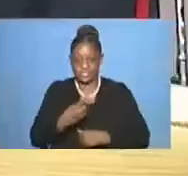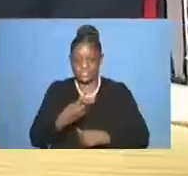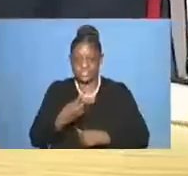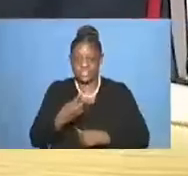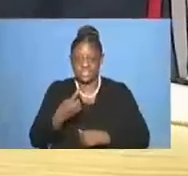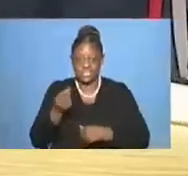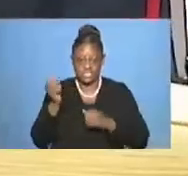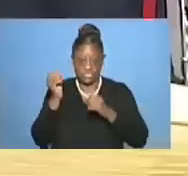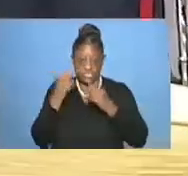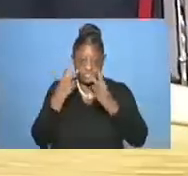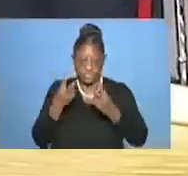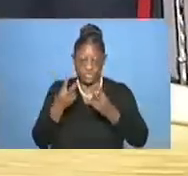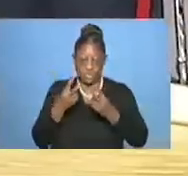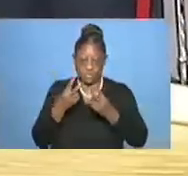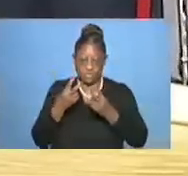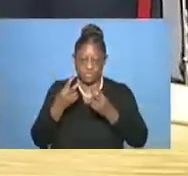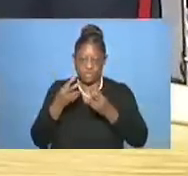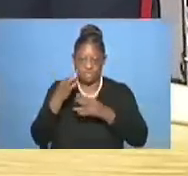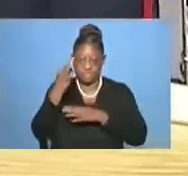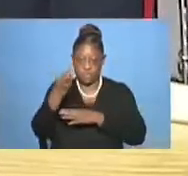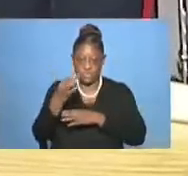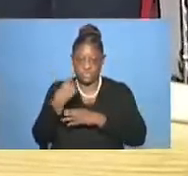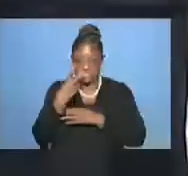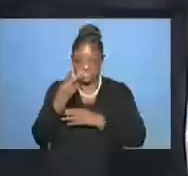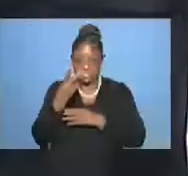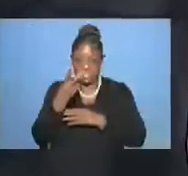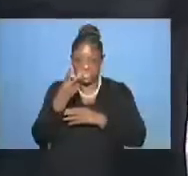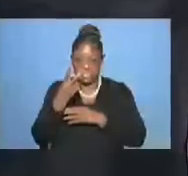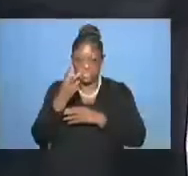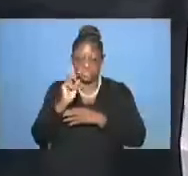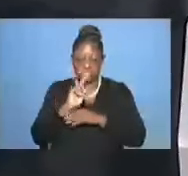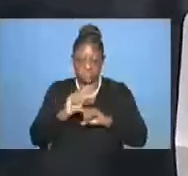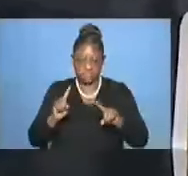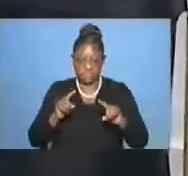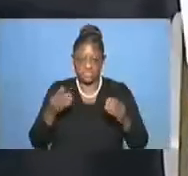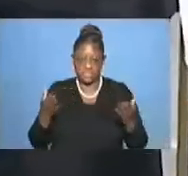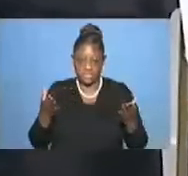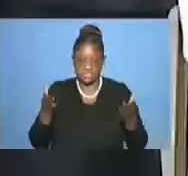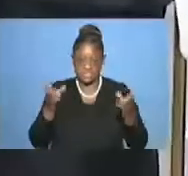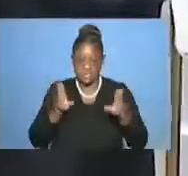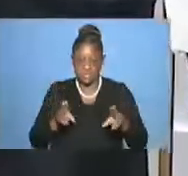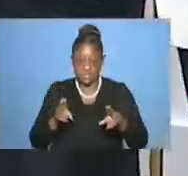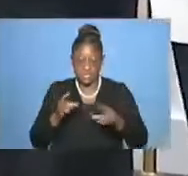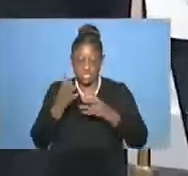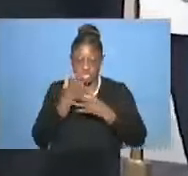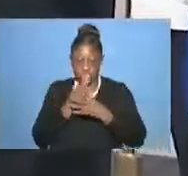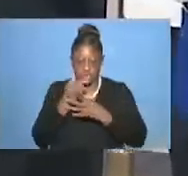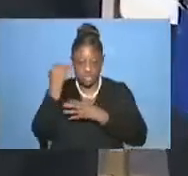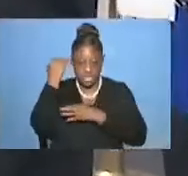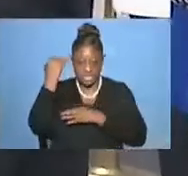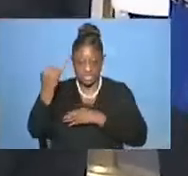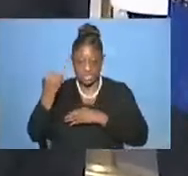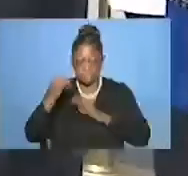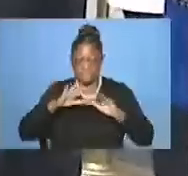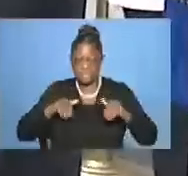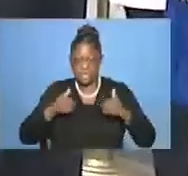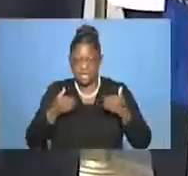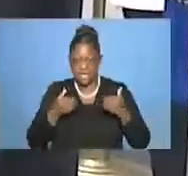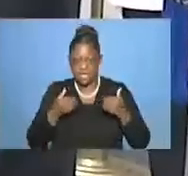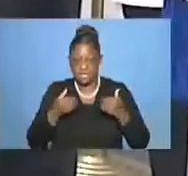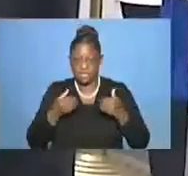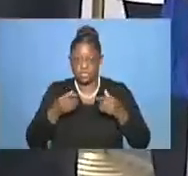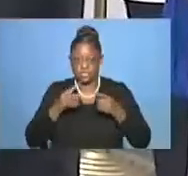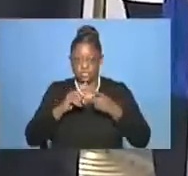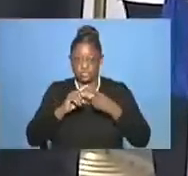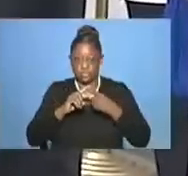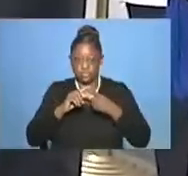to a number of things during his tenure, including building on similarities and sharing ideas on how to deal with threats like